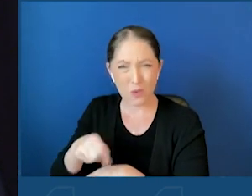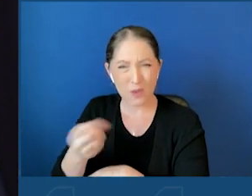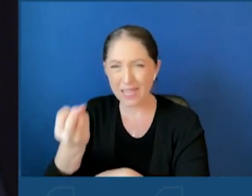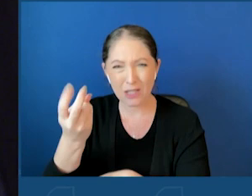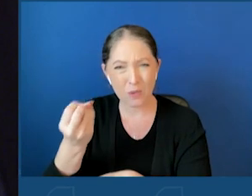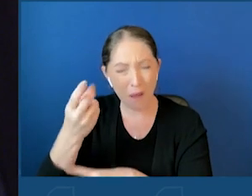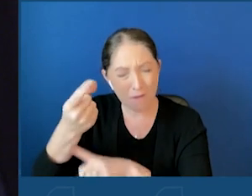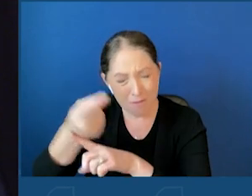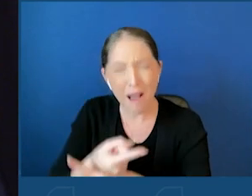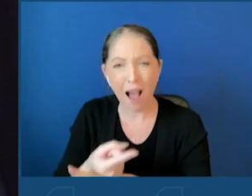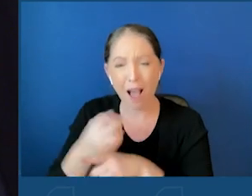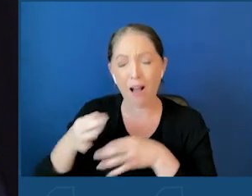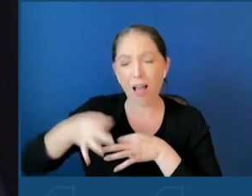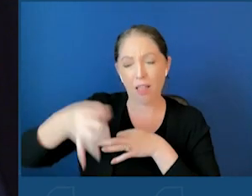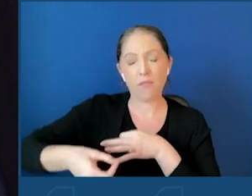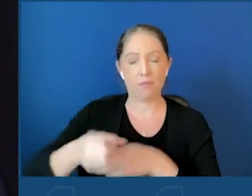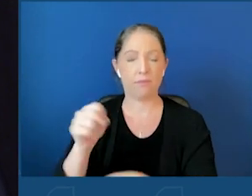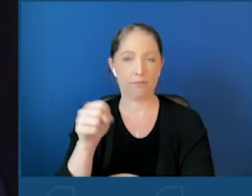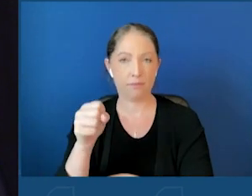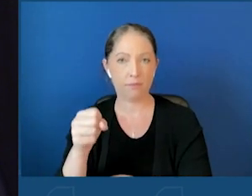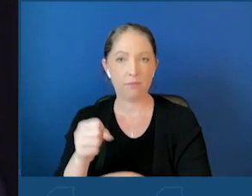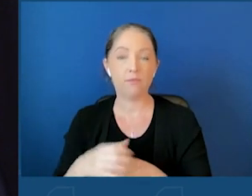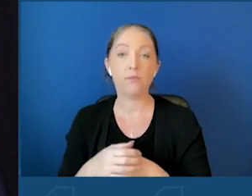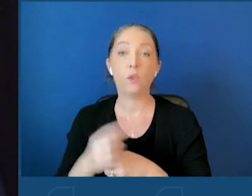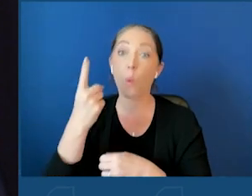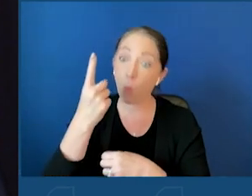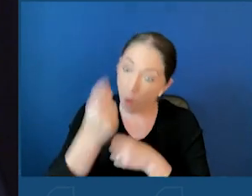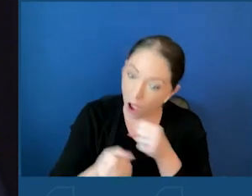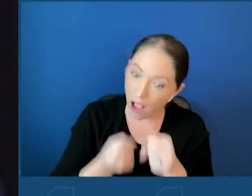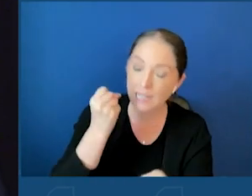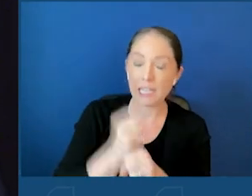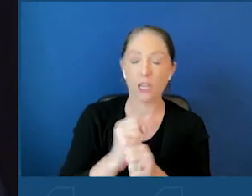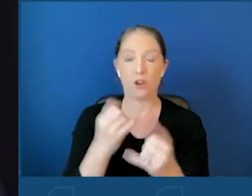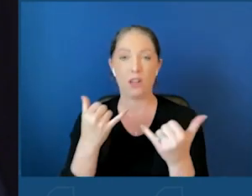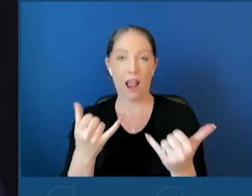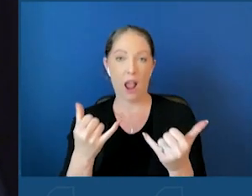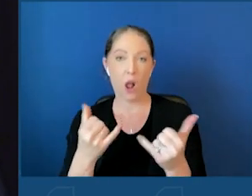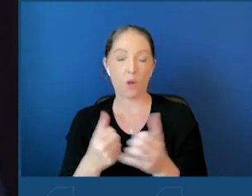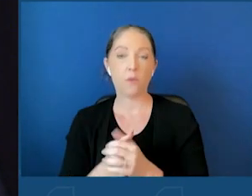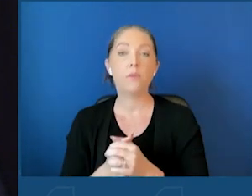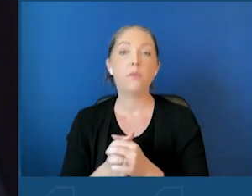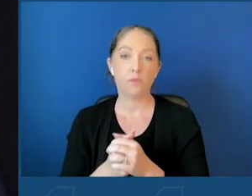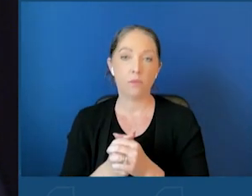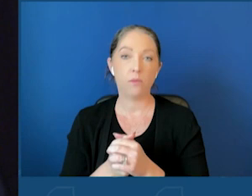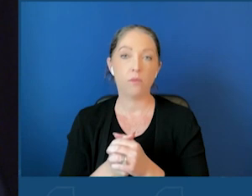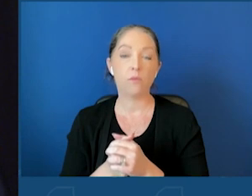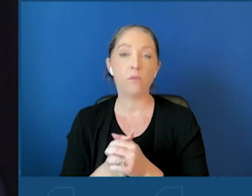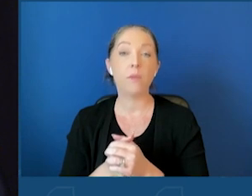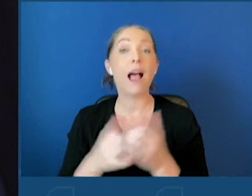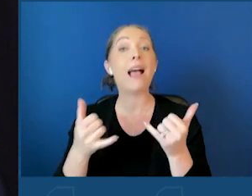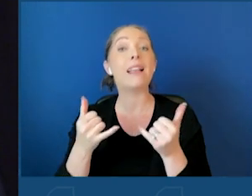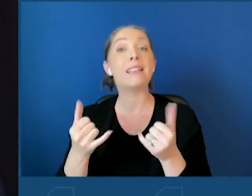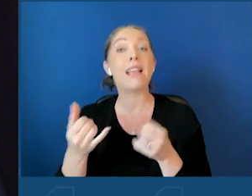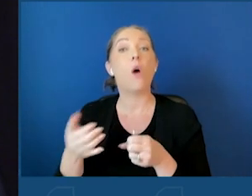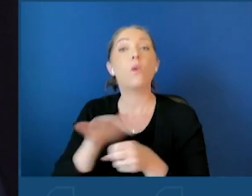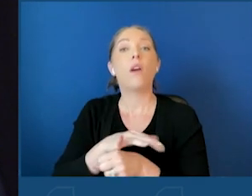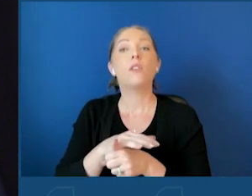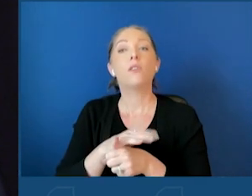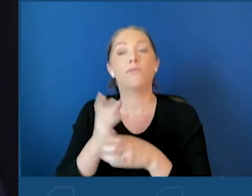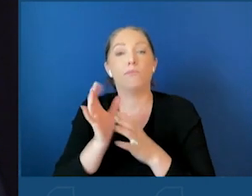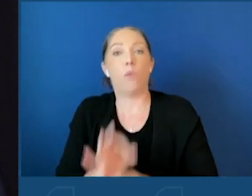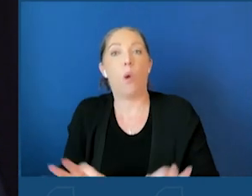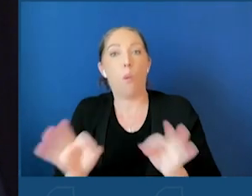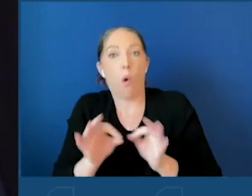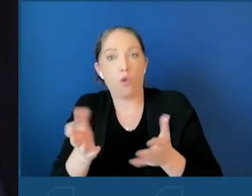So we extend the coverage for an entire year and expanded it to cover critical services for new moms